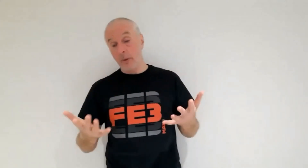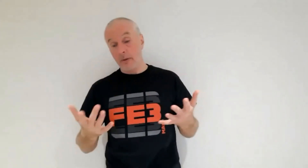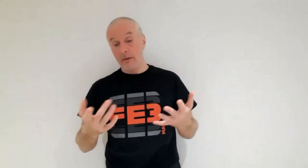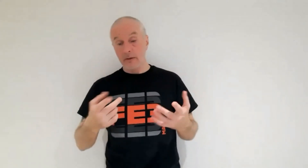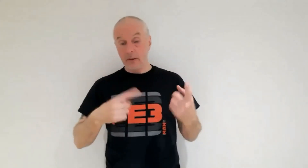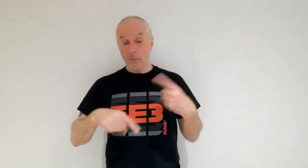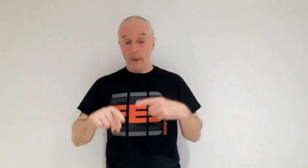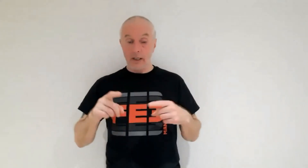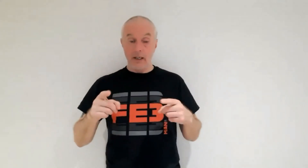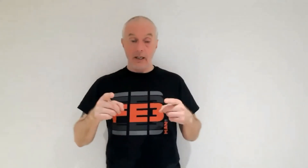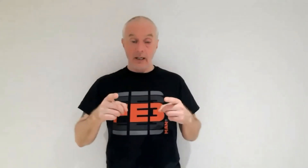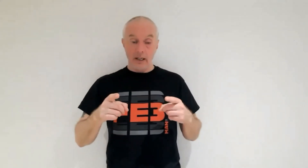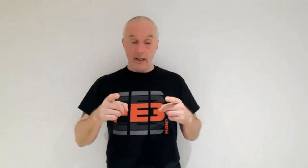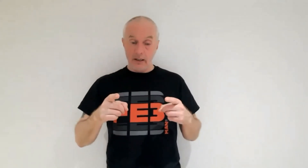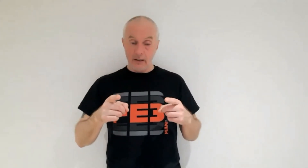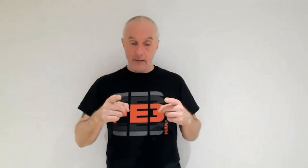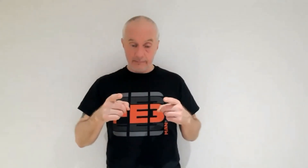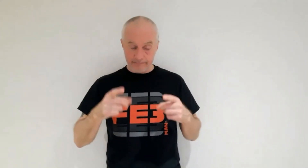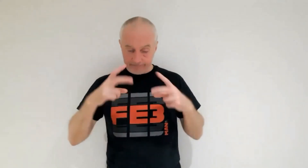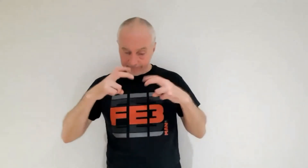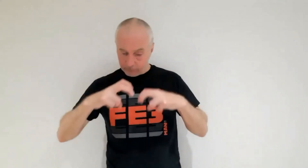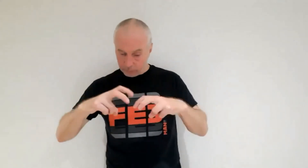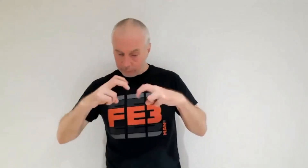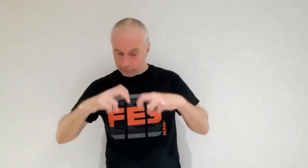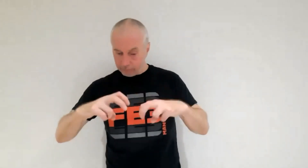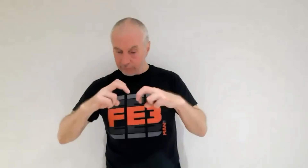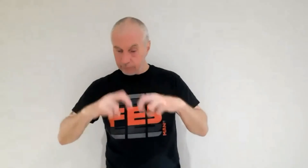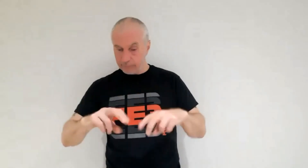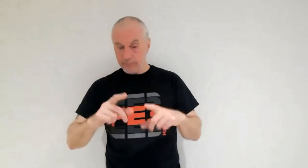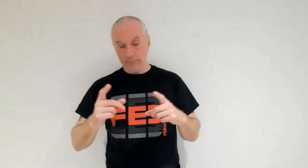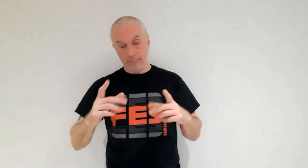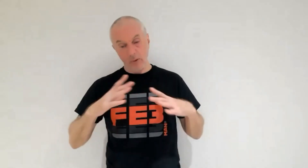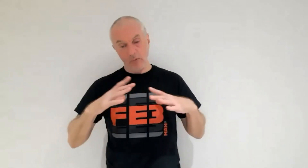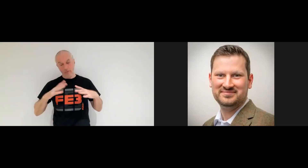experience with the oil and gas sector and the gas networks.